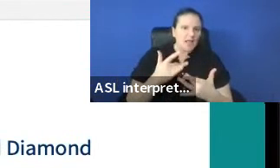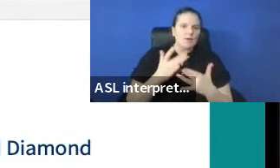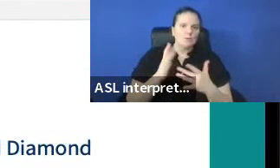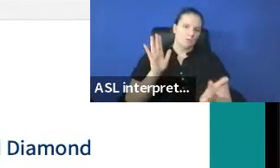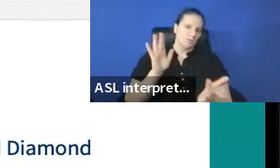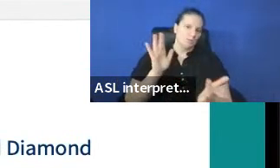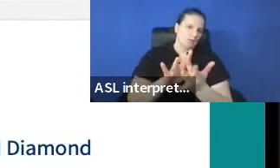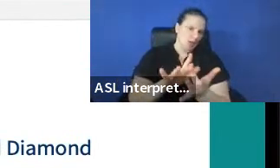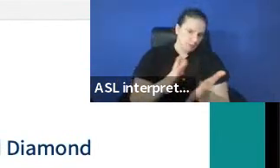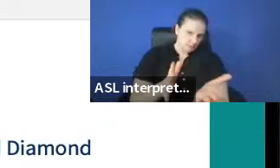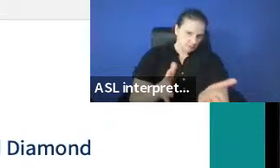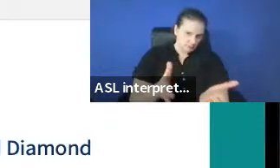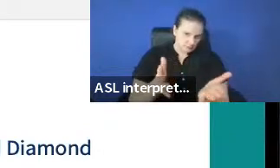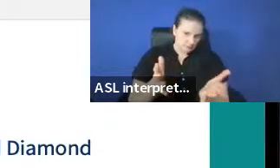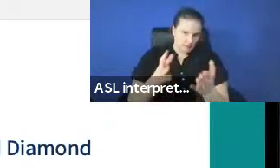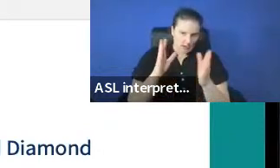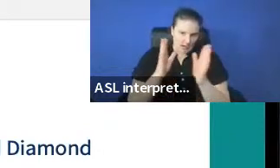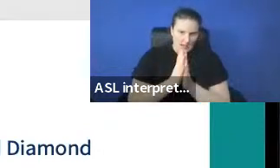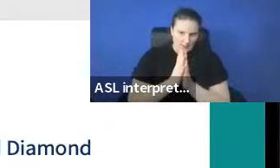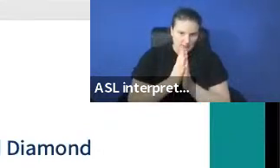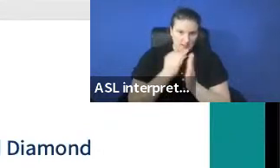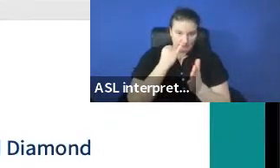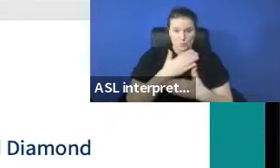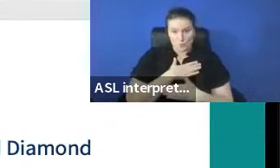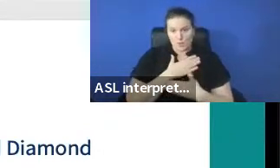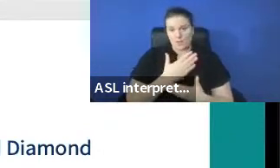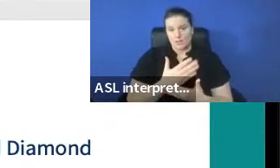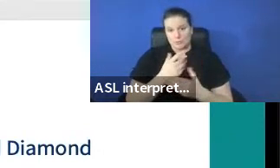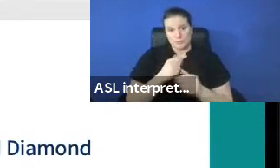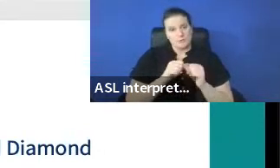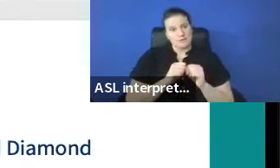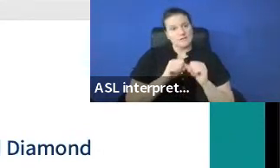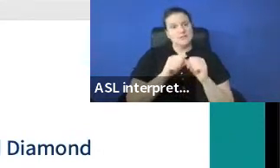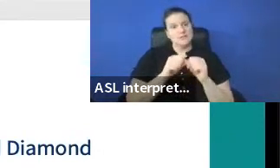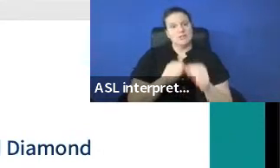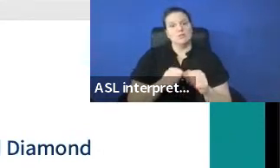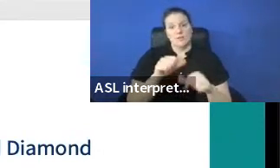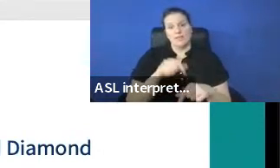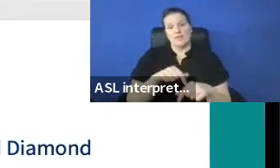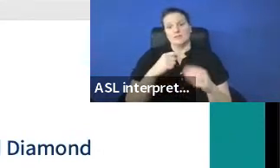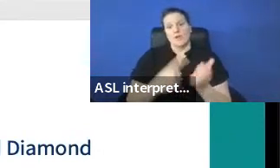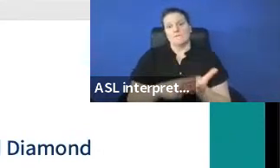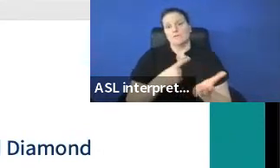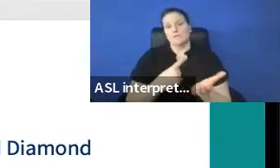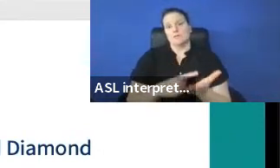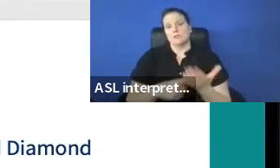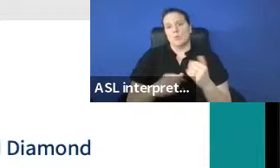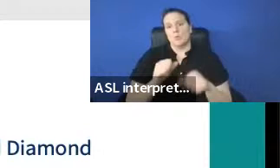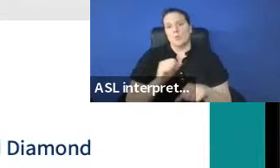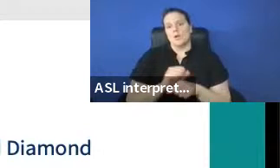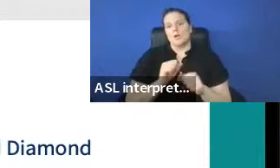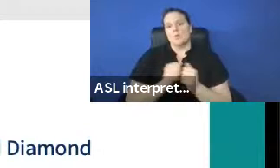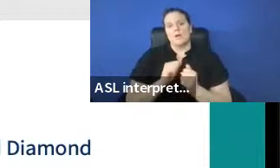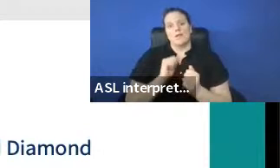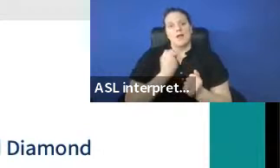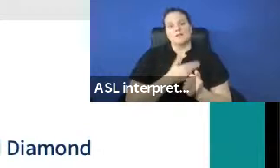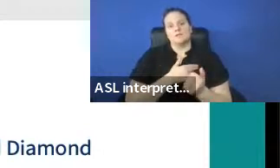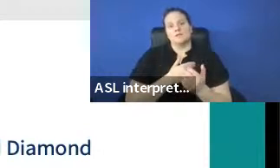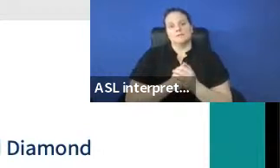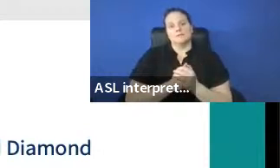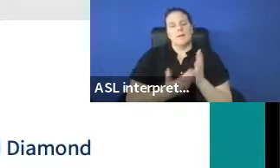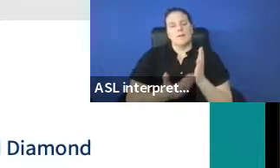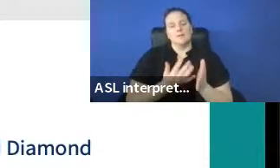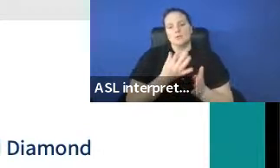out and ask if you would be willing to continue in this conversation and work with us, maybe as soon